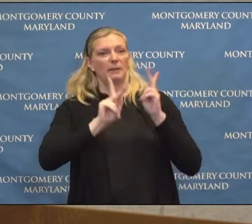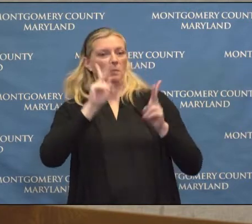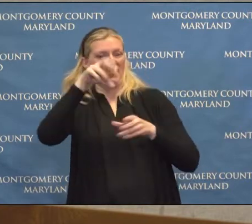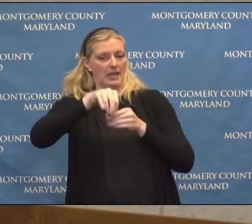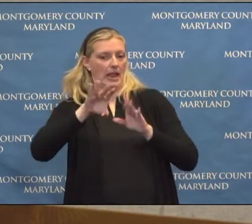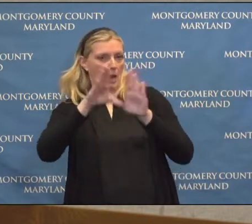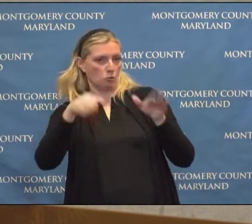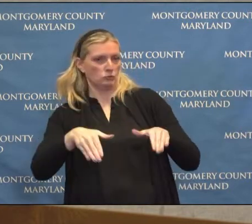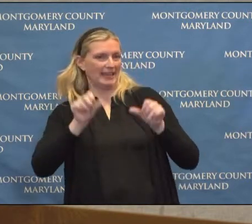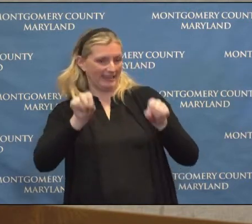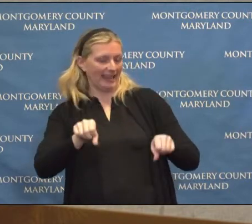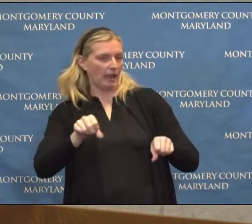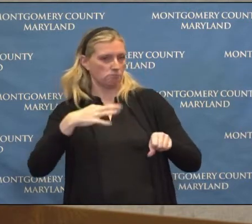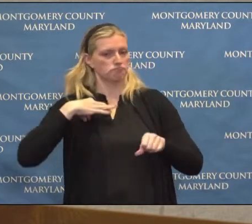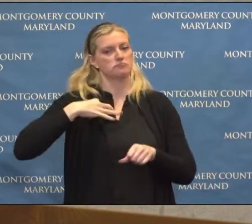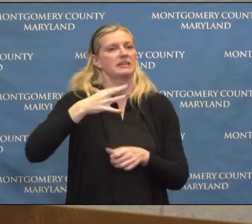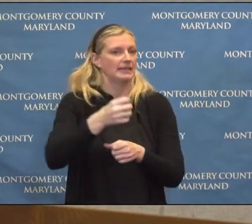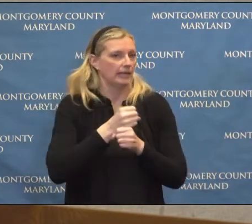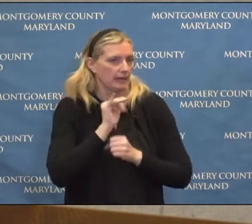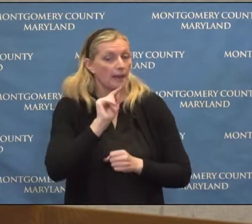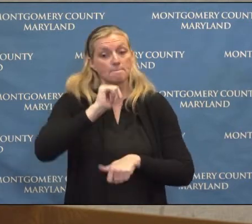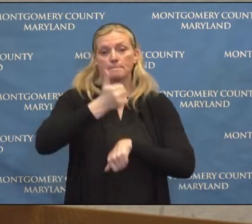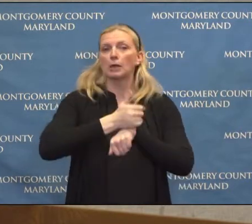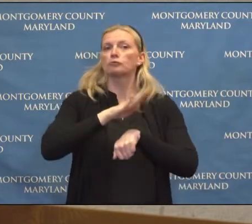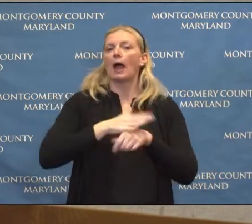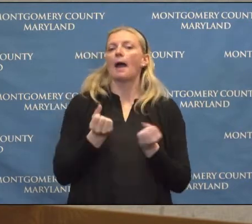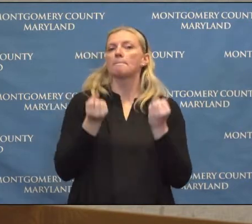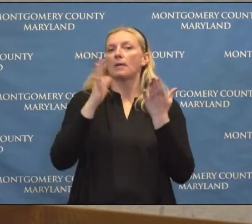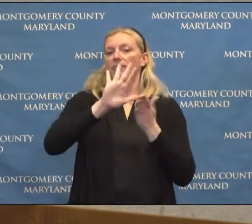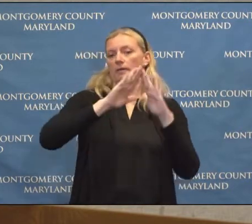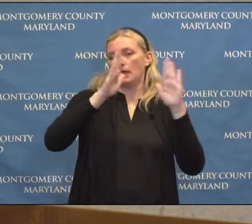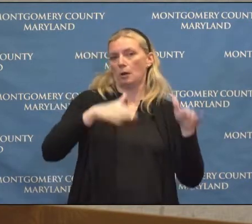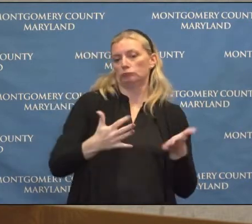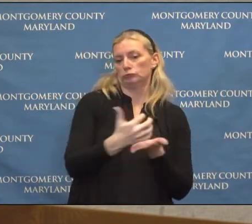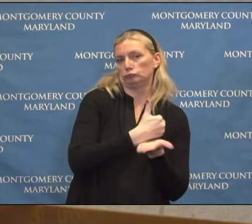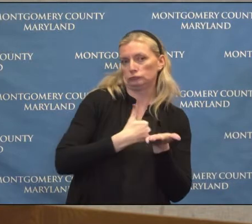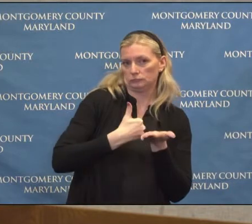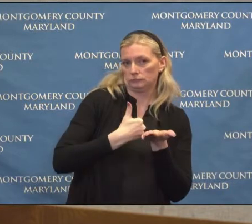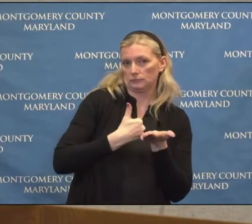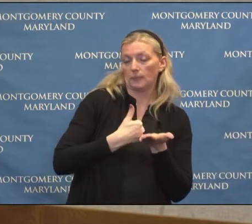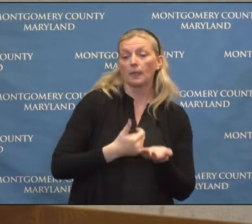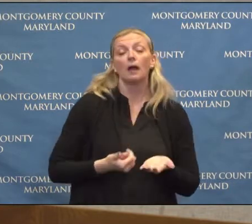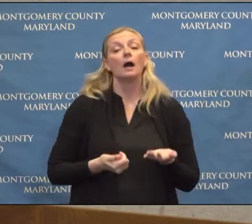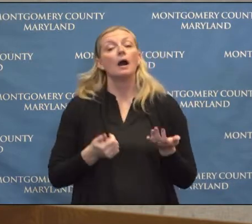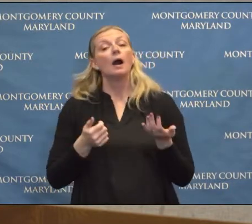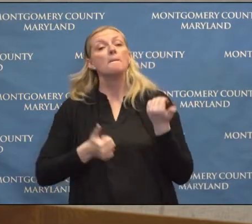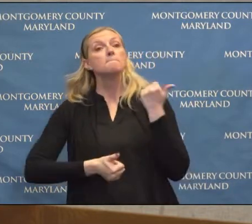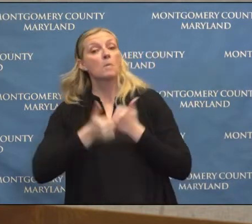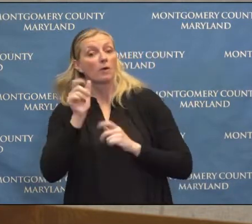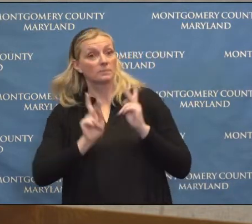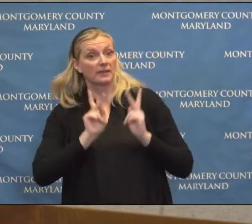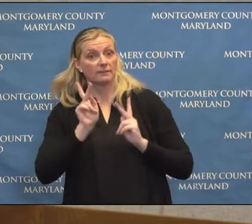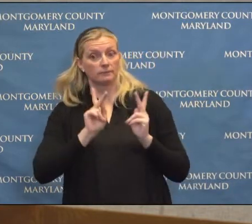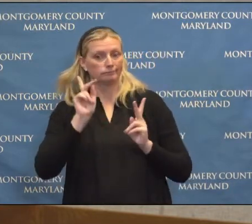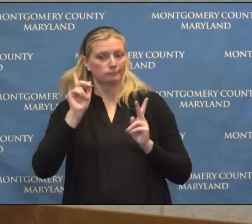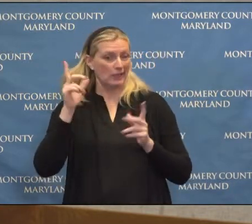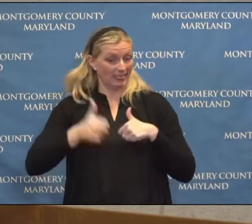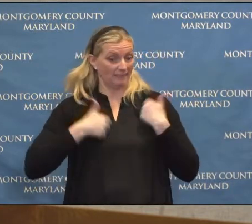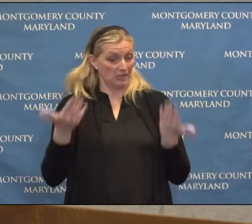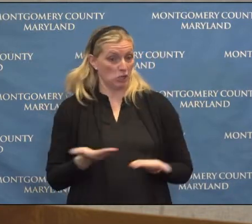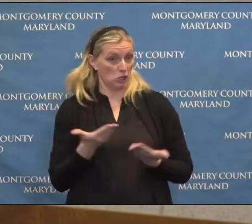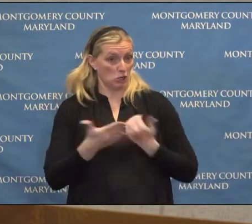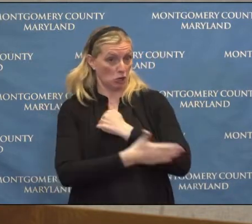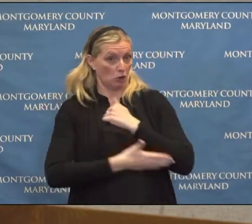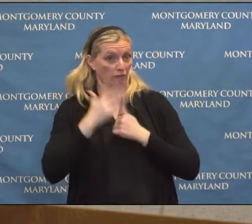it's primarily based on monthly income. In addition to U.S. citizens, most documented immigrants who have lived in the country for 5 years